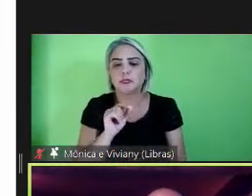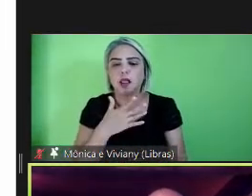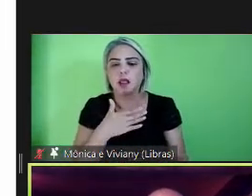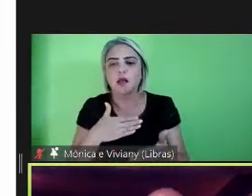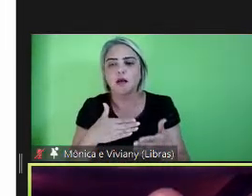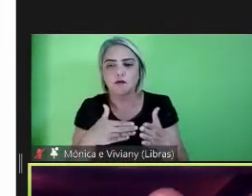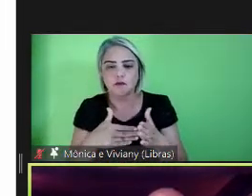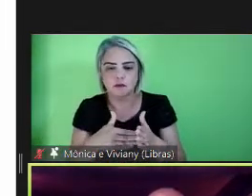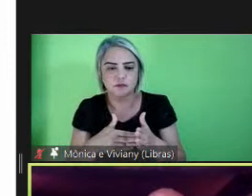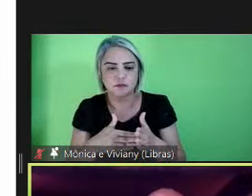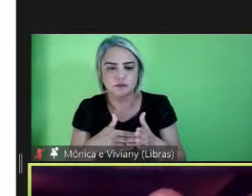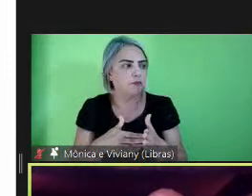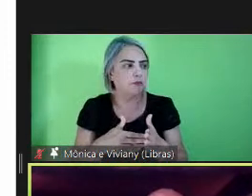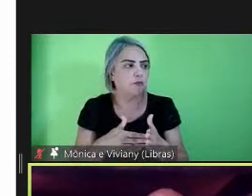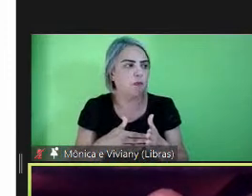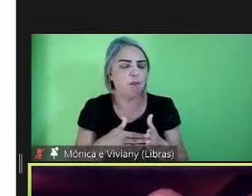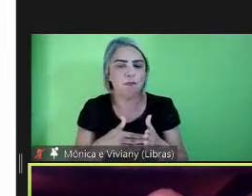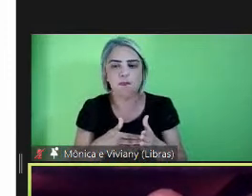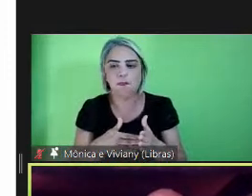managing diabetes.